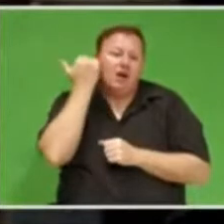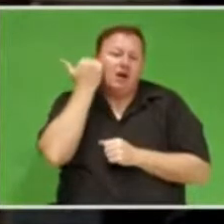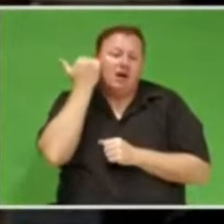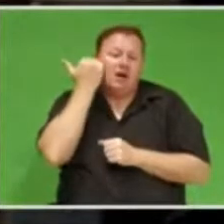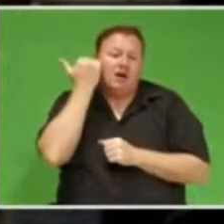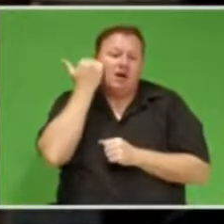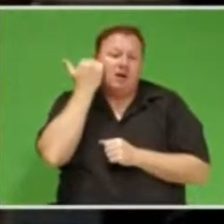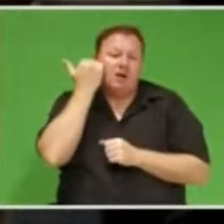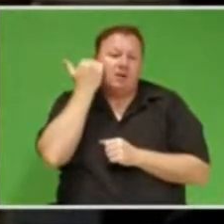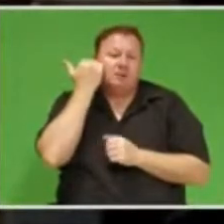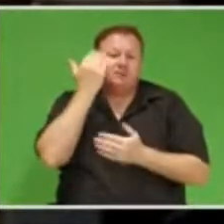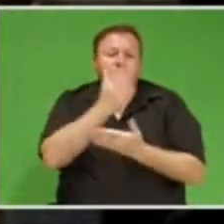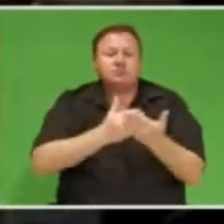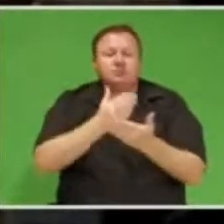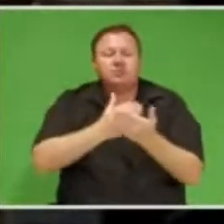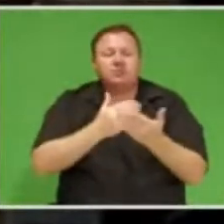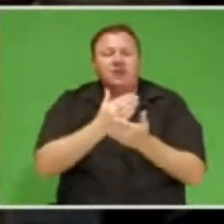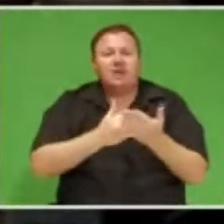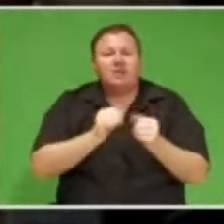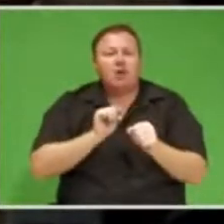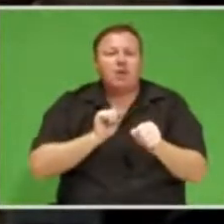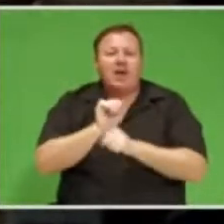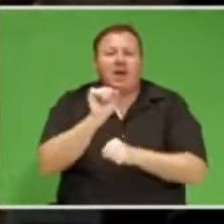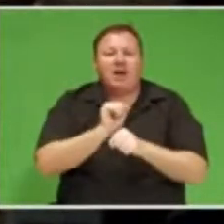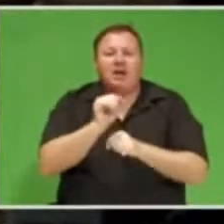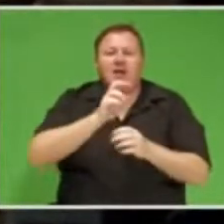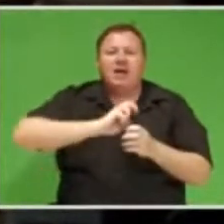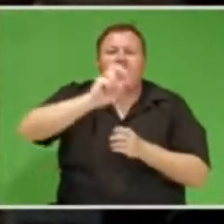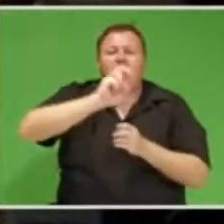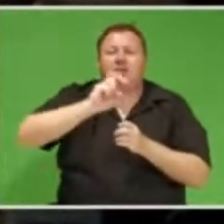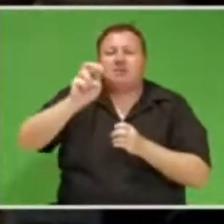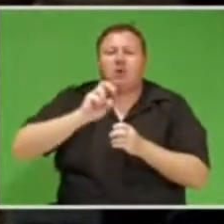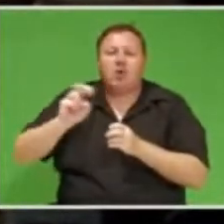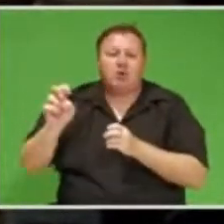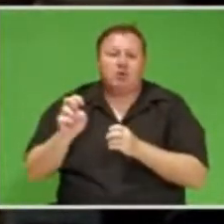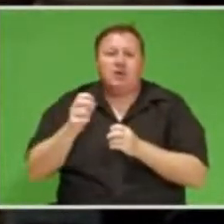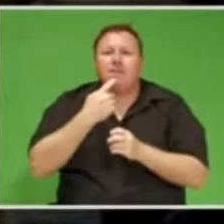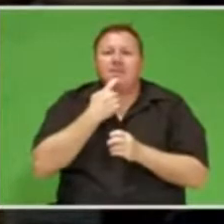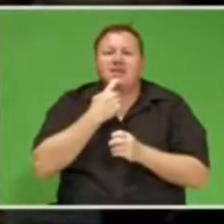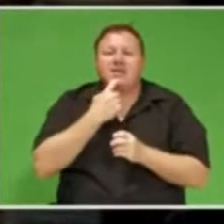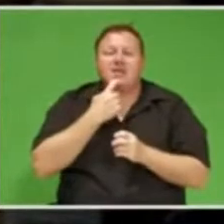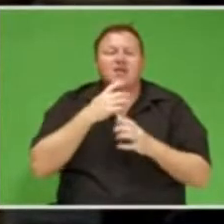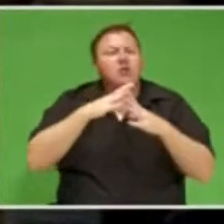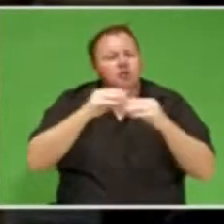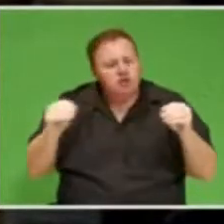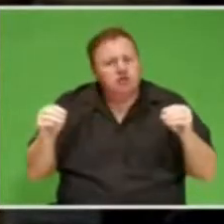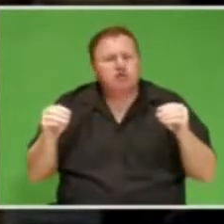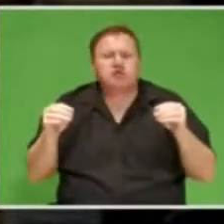of scrap copper cable and certain metals to disrupt criminal